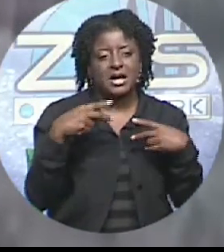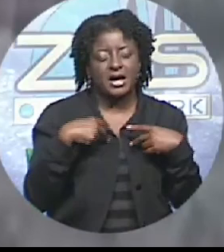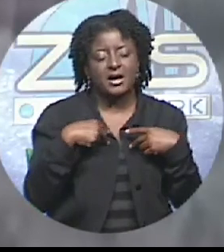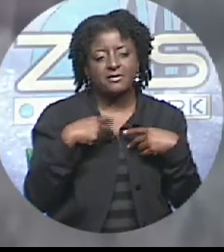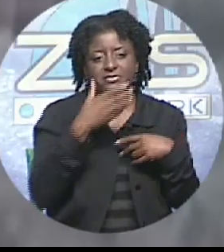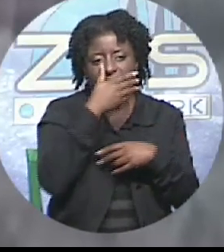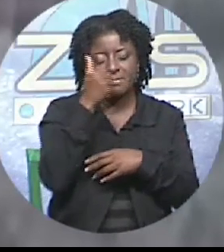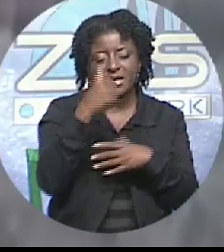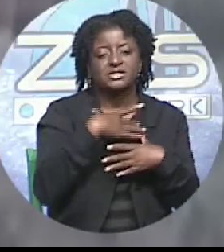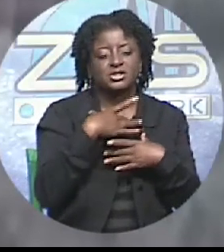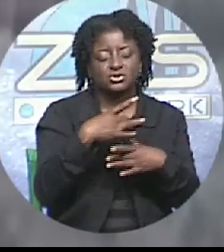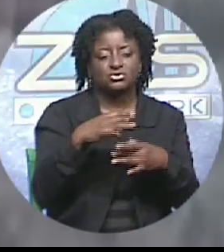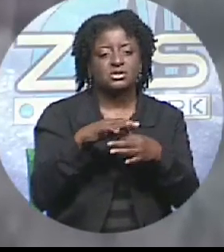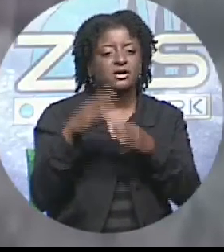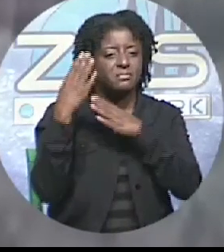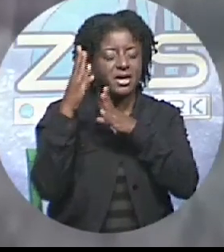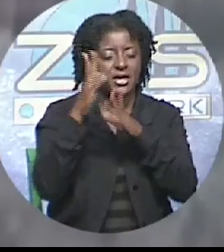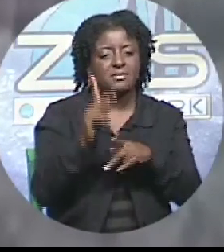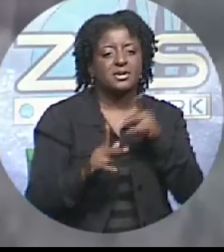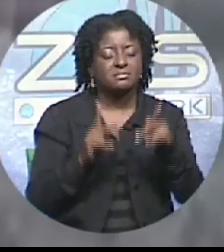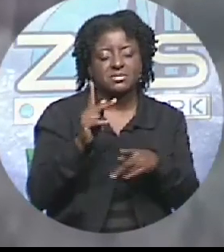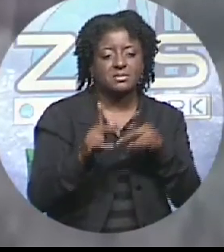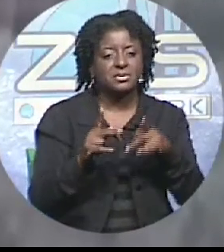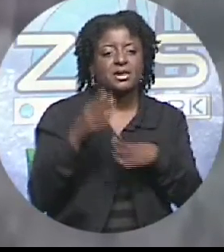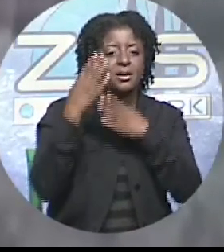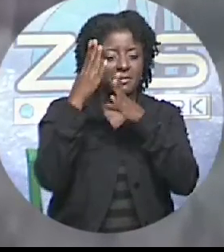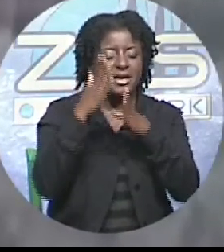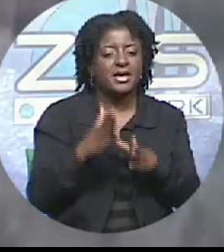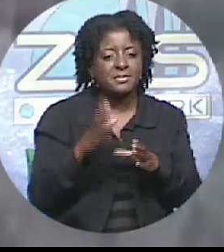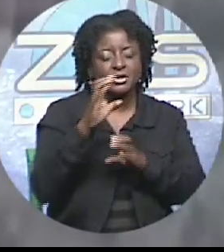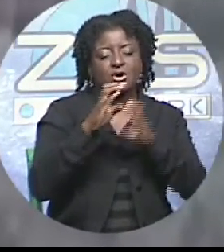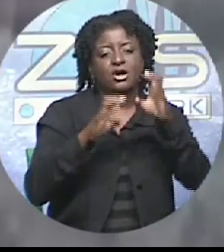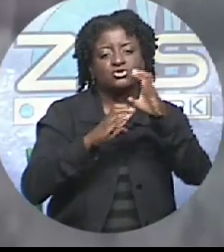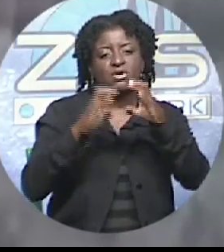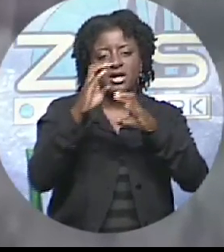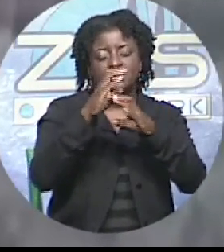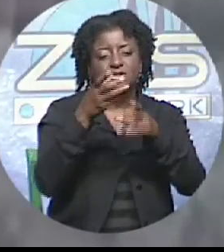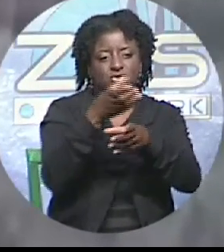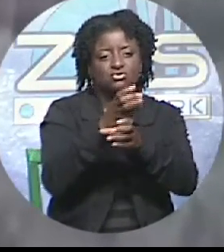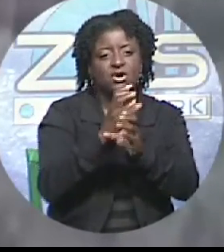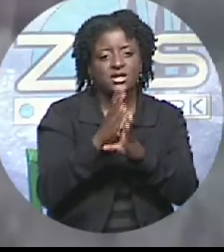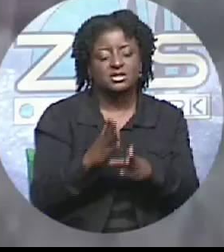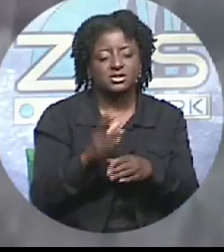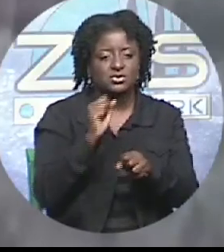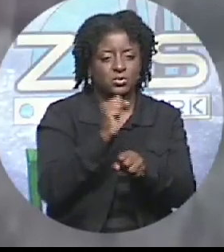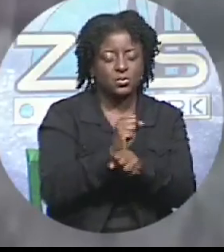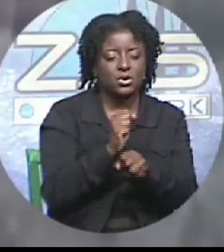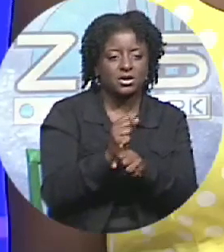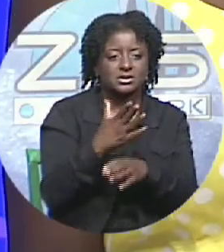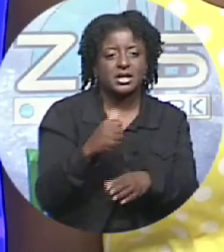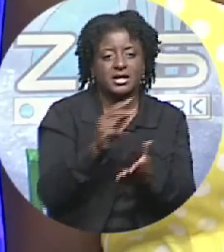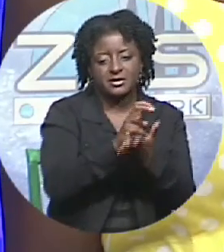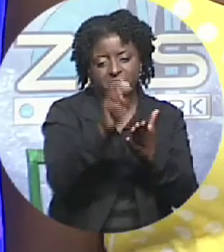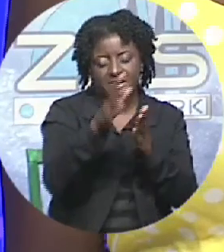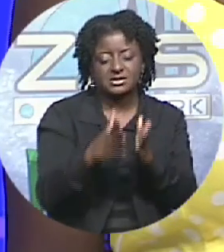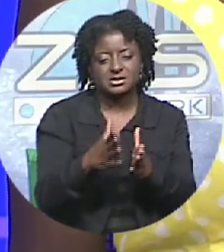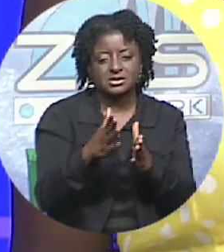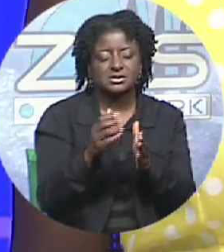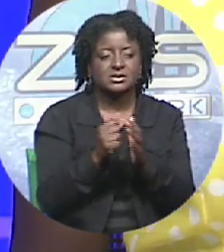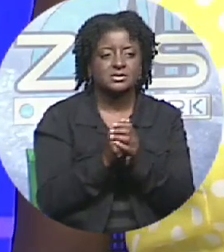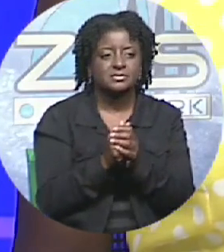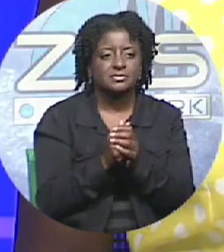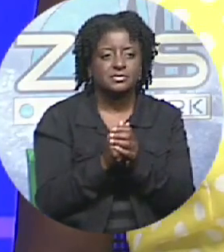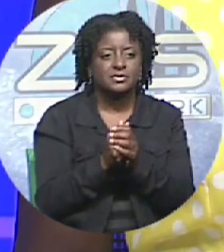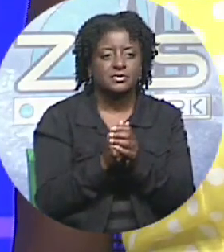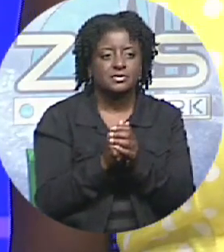people, Bahamian contractors, creditors, Bahamar employees, and investors in Bahamar. While I was away,